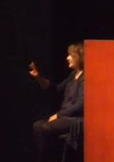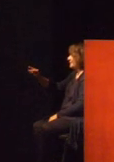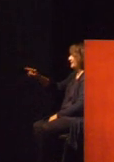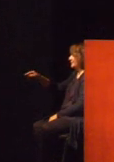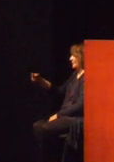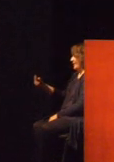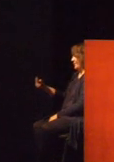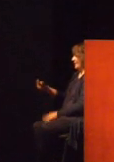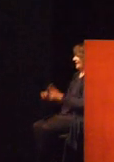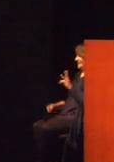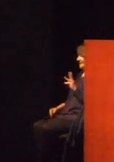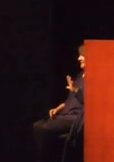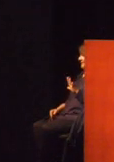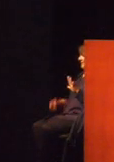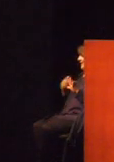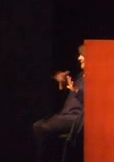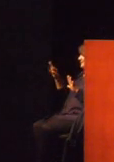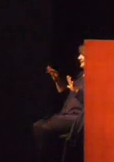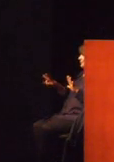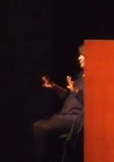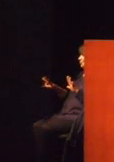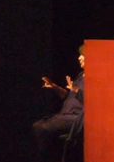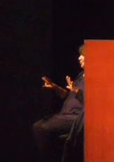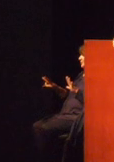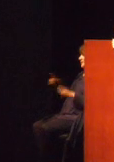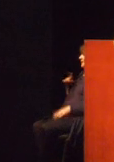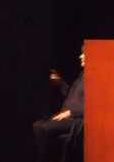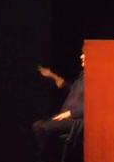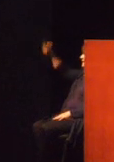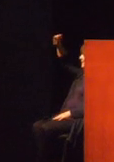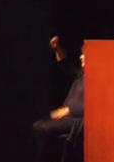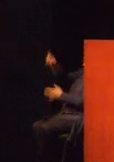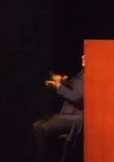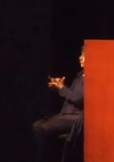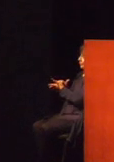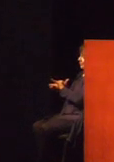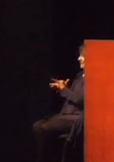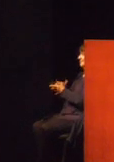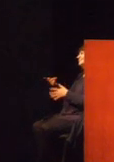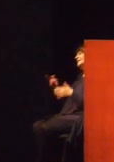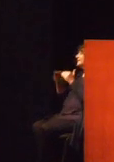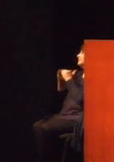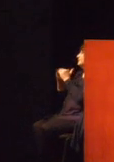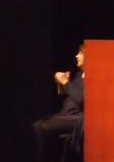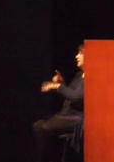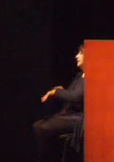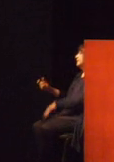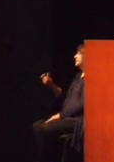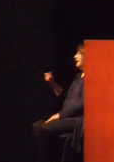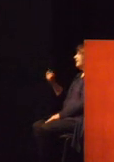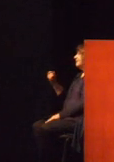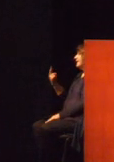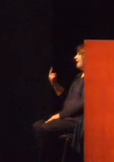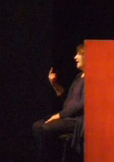in a 65 mile an hour zone. And I was in upstate New York. And to be fair, it was 11 o'clock, it